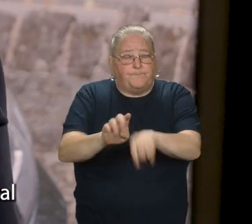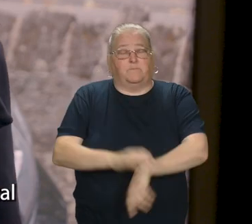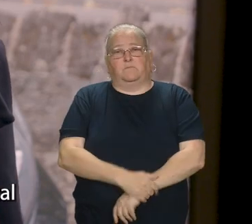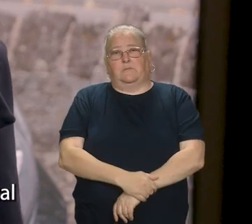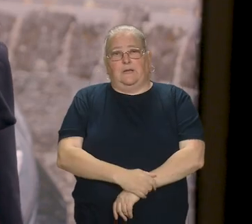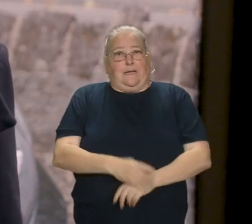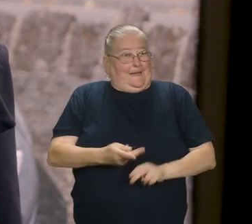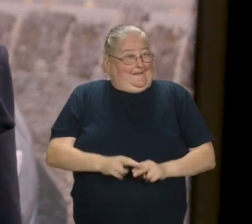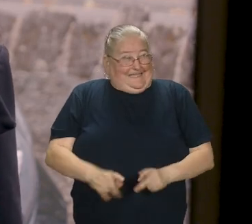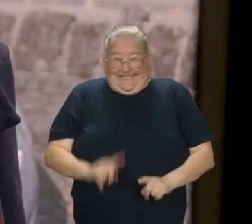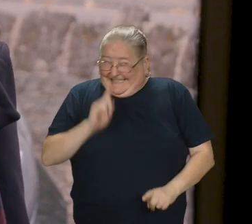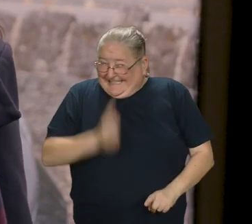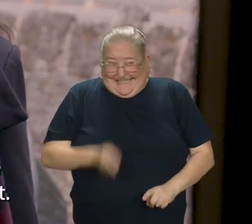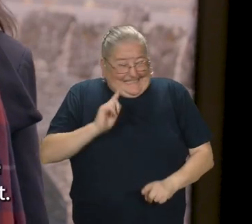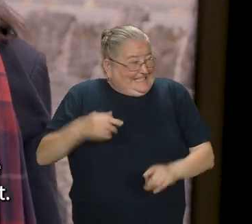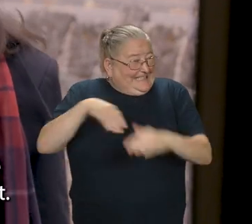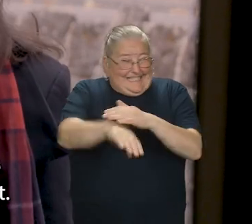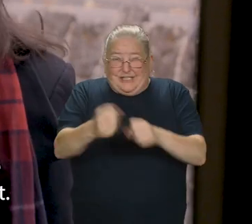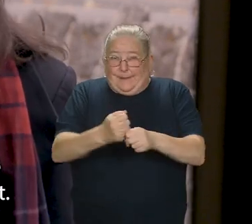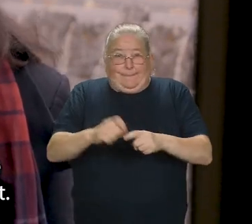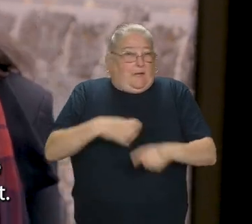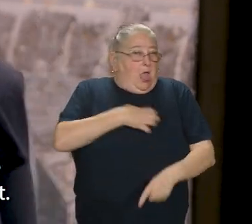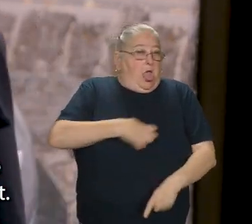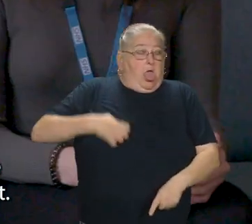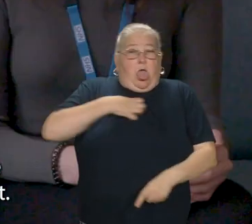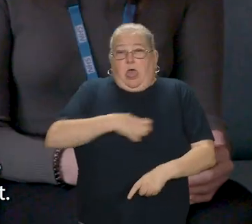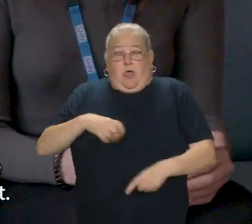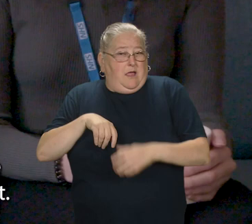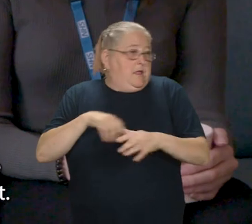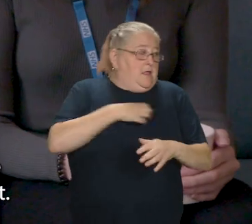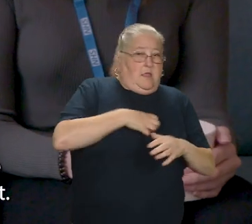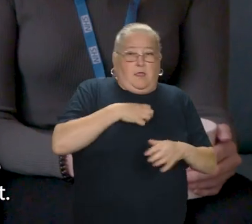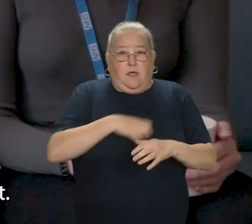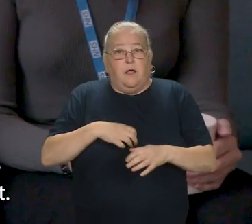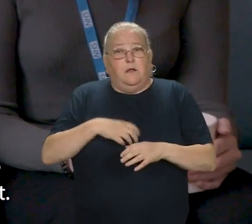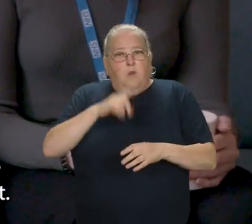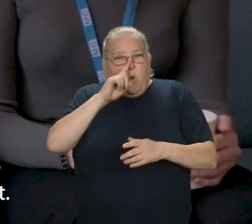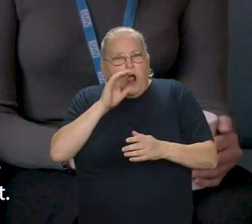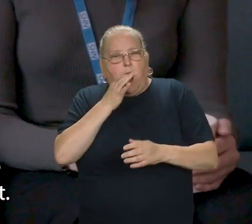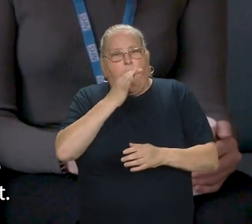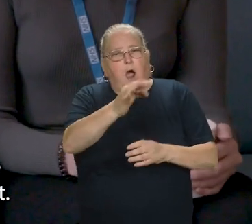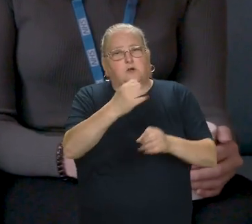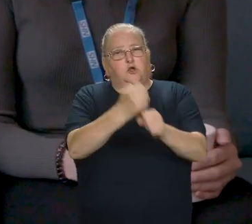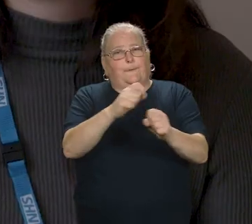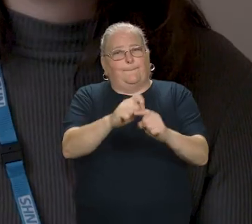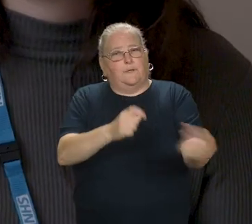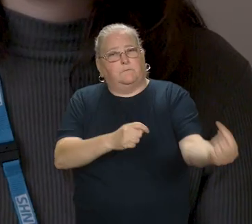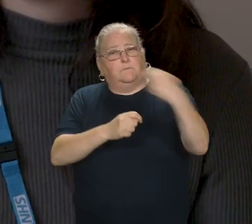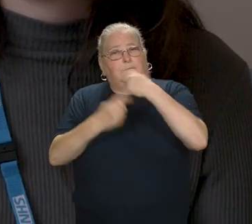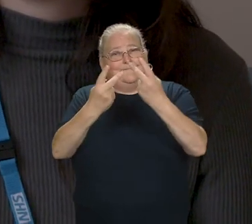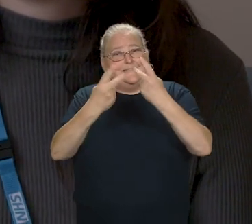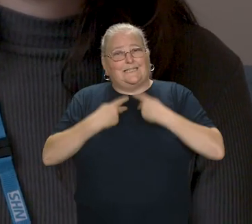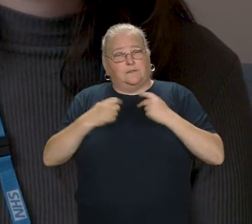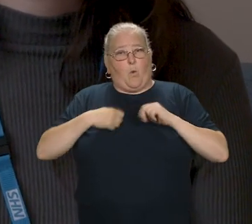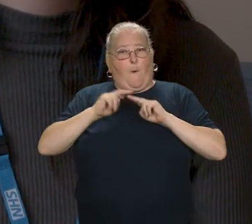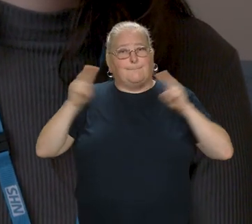due to your mental or physical health, speak to your GP practice about the possibilities of arranging a home visit. This should be